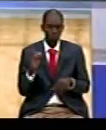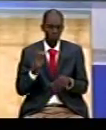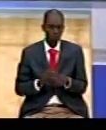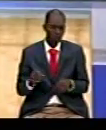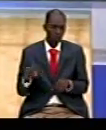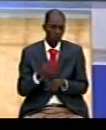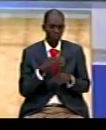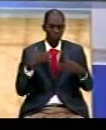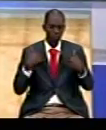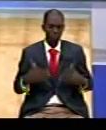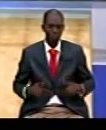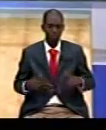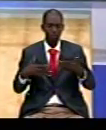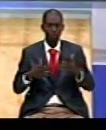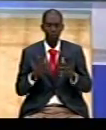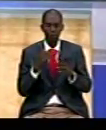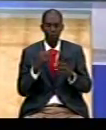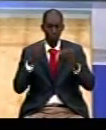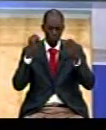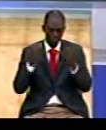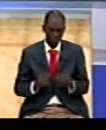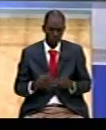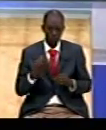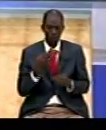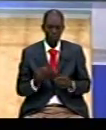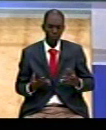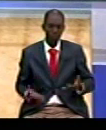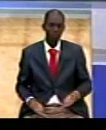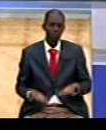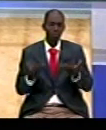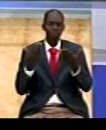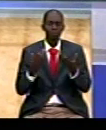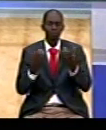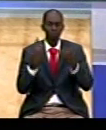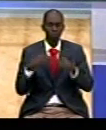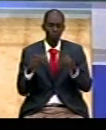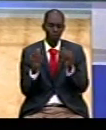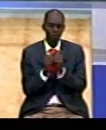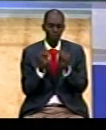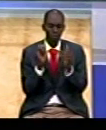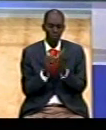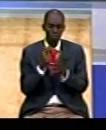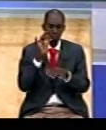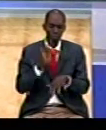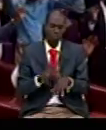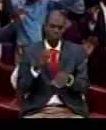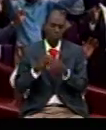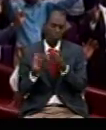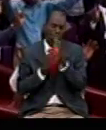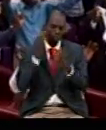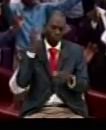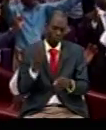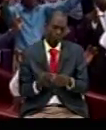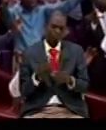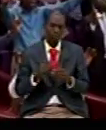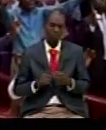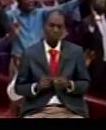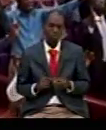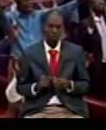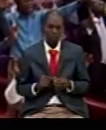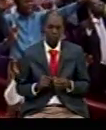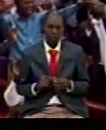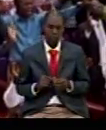their body, let the power of resurrection come with that touch in Jesus'